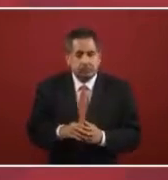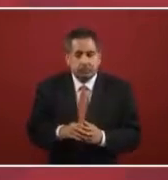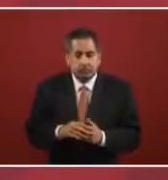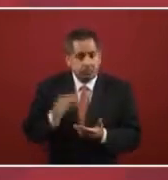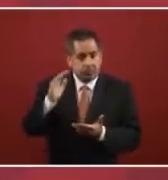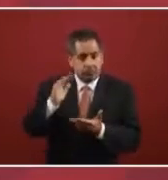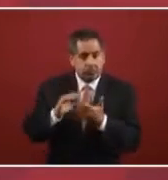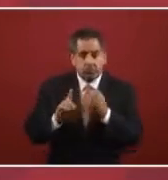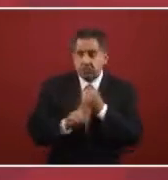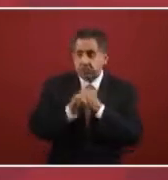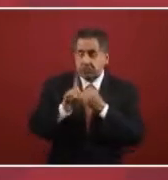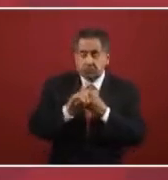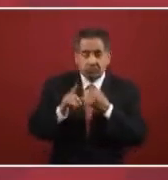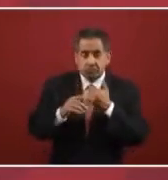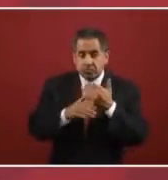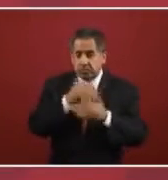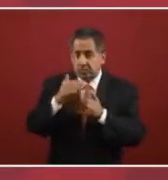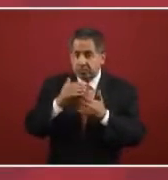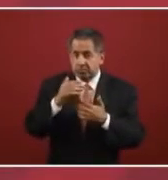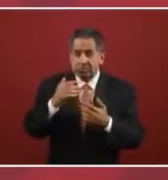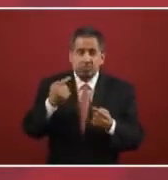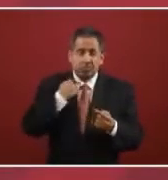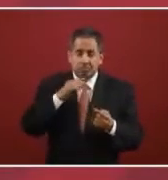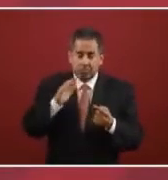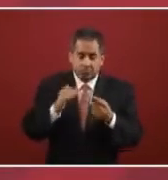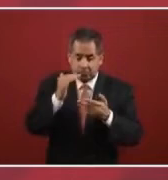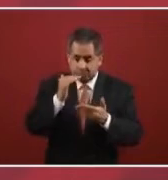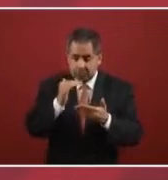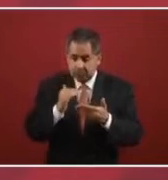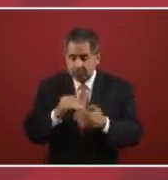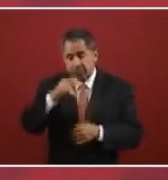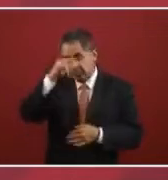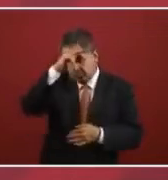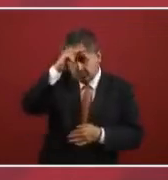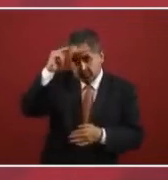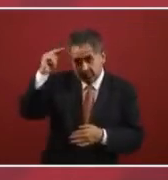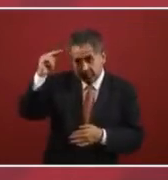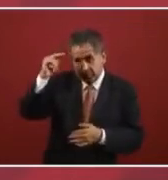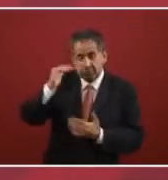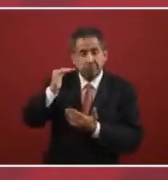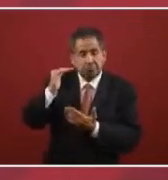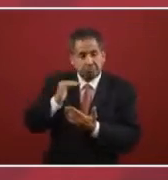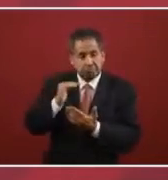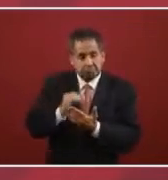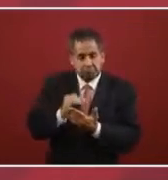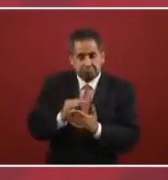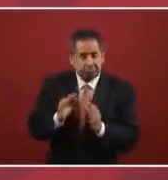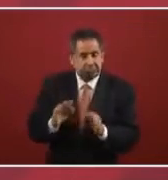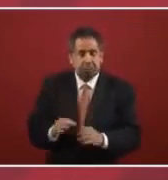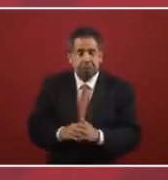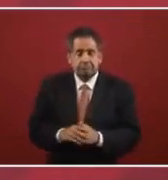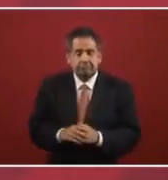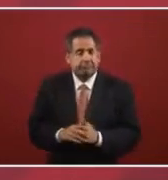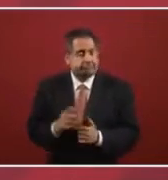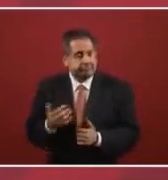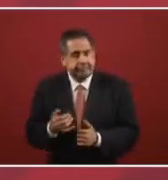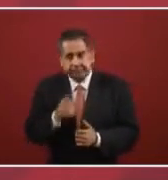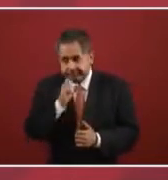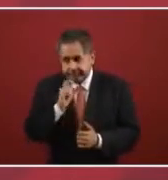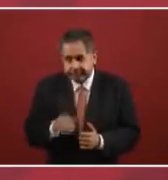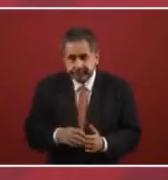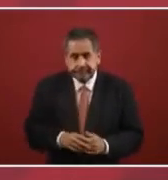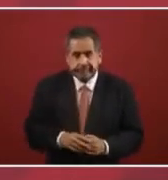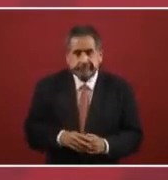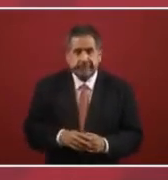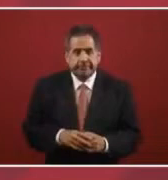ha bajado la incidencia delictiva that the elective es Nayarit. is violence is in Y Nayarit, los and